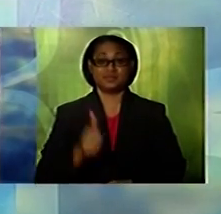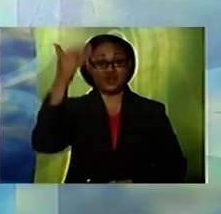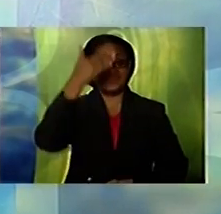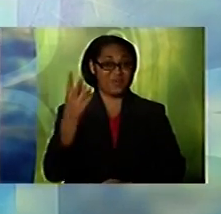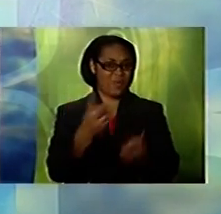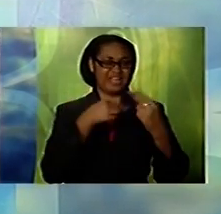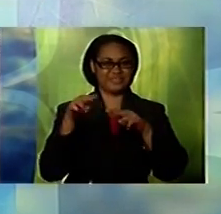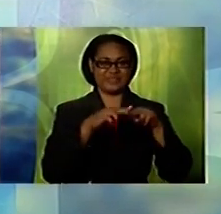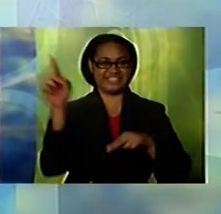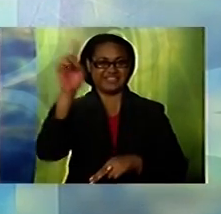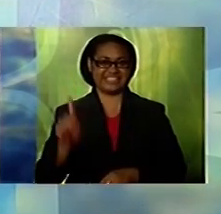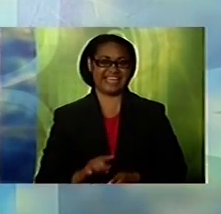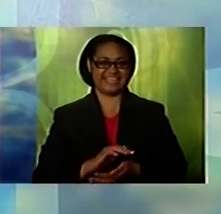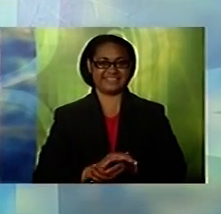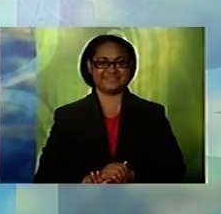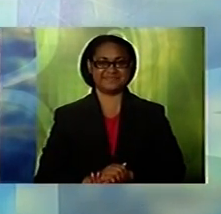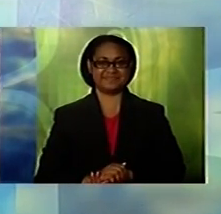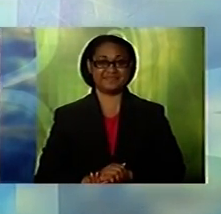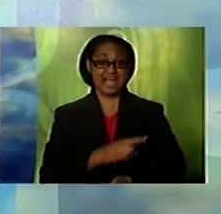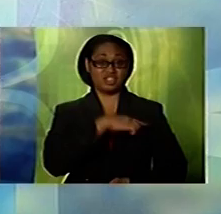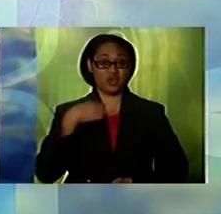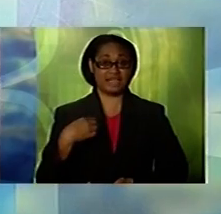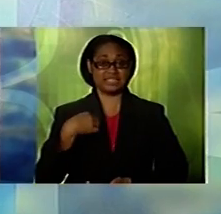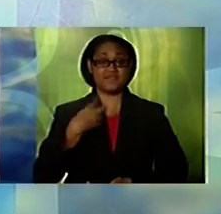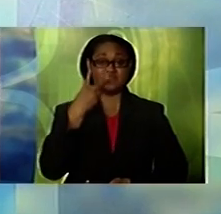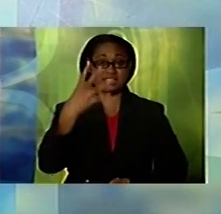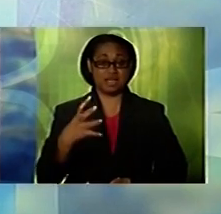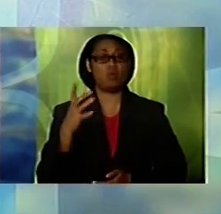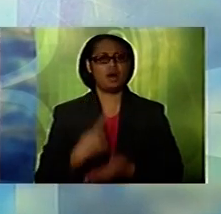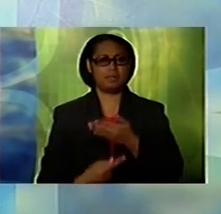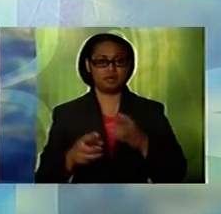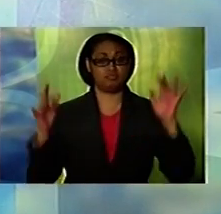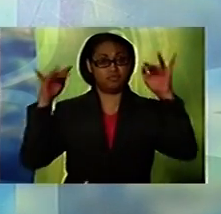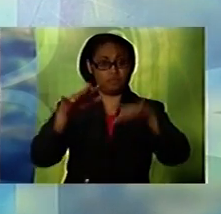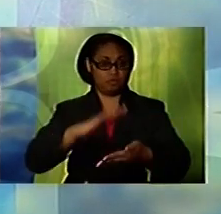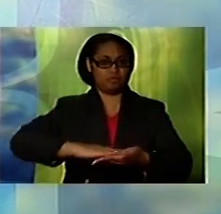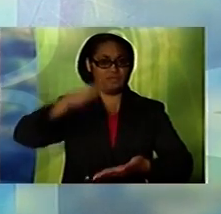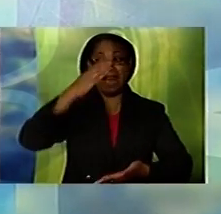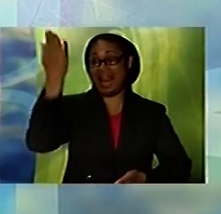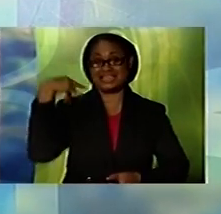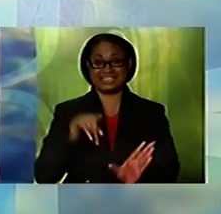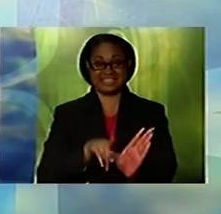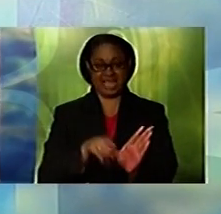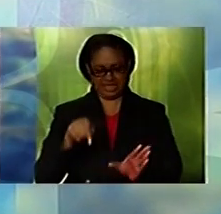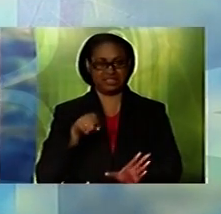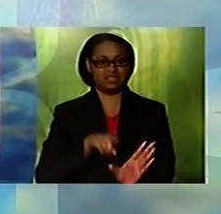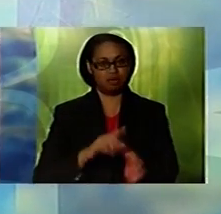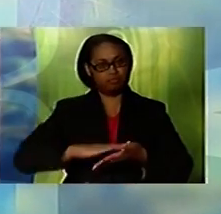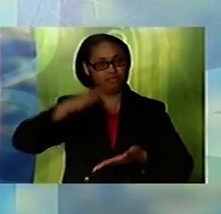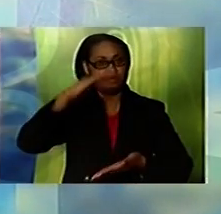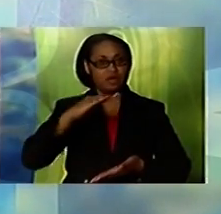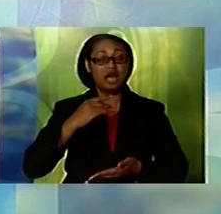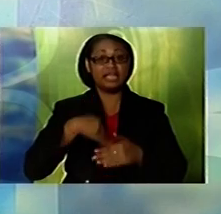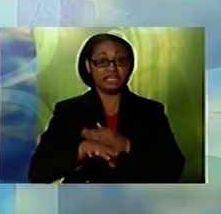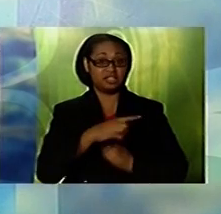evening, you're watching Fiji Today. Chinese visitor arrivals continue to grow from last to this year, placing China as one of